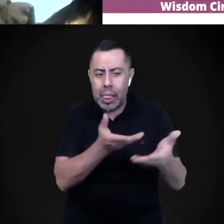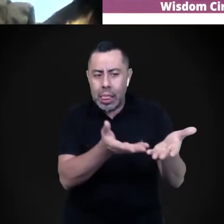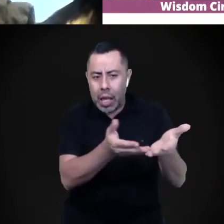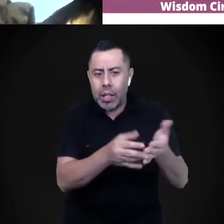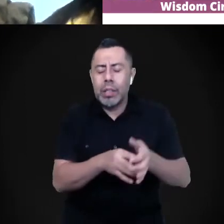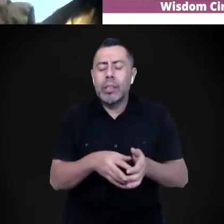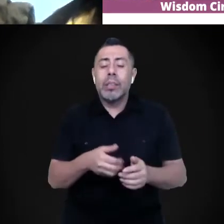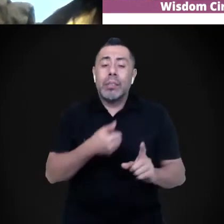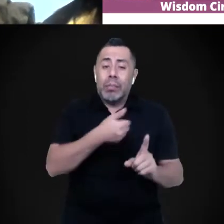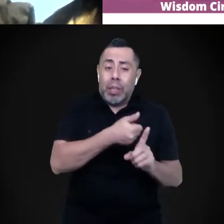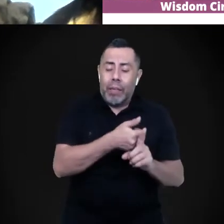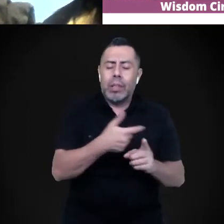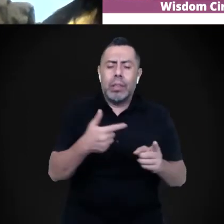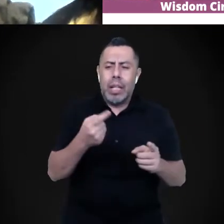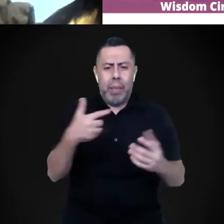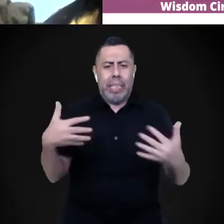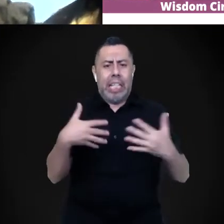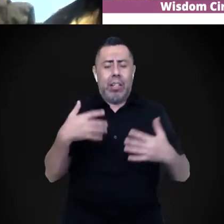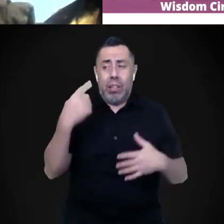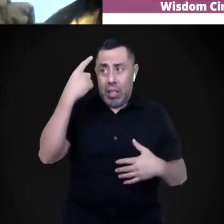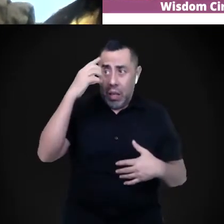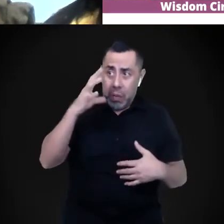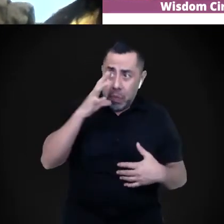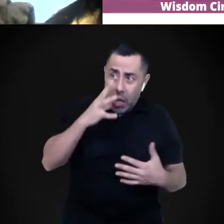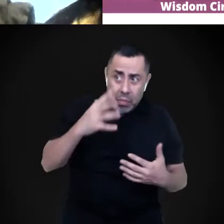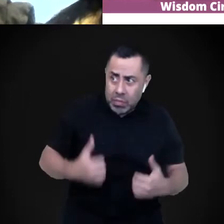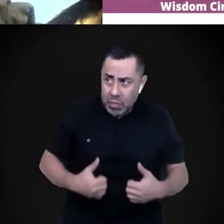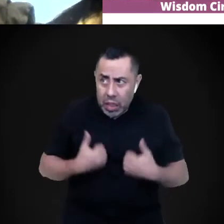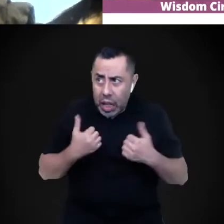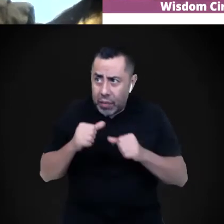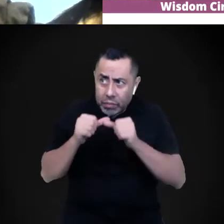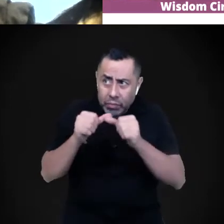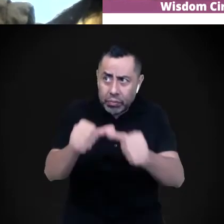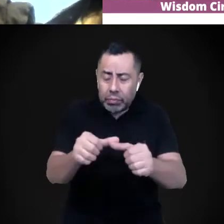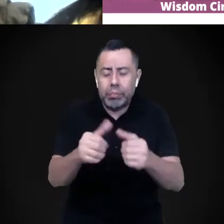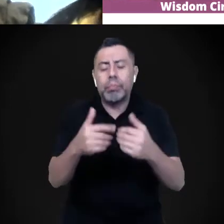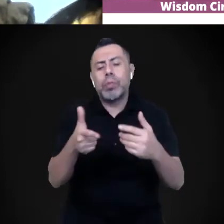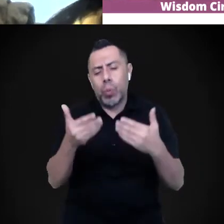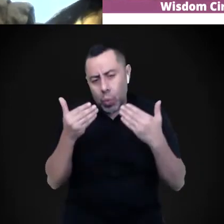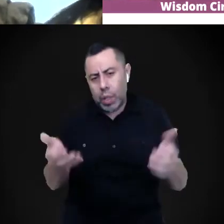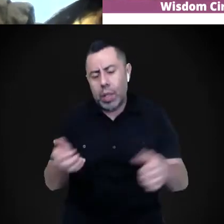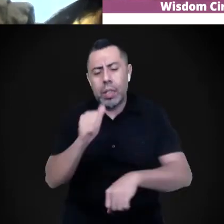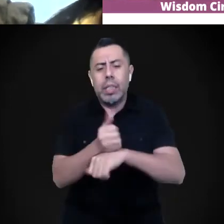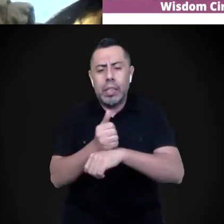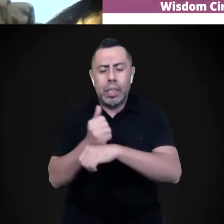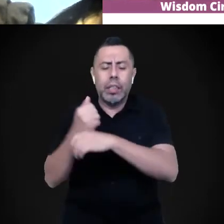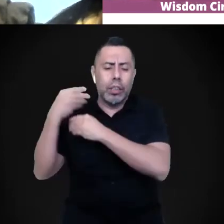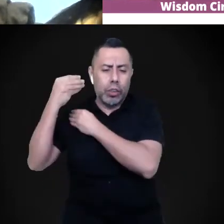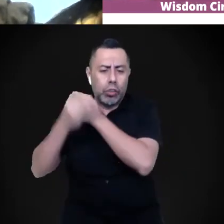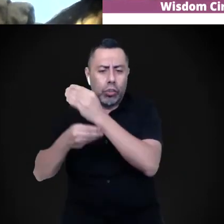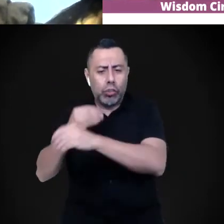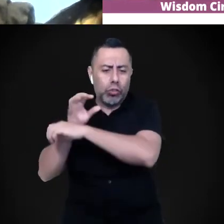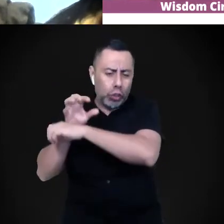live. And they had traditional prayers and herbal drinks and